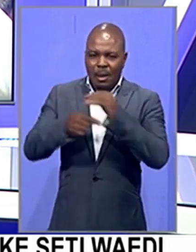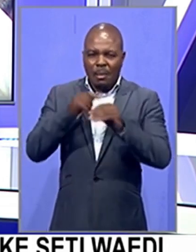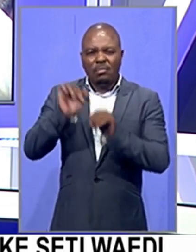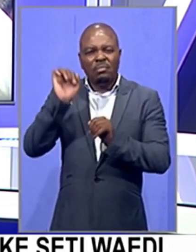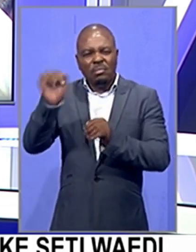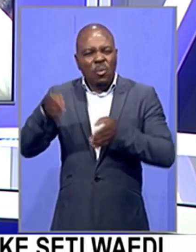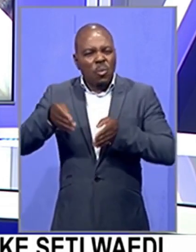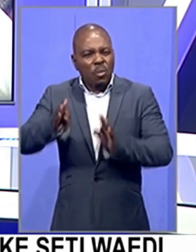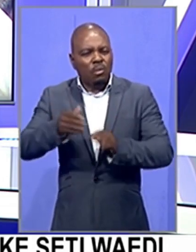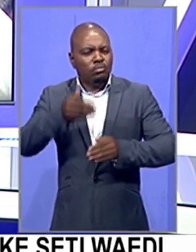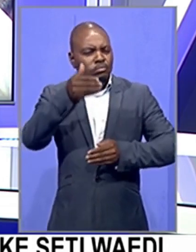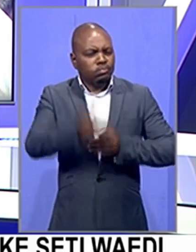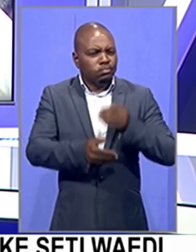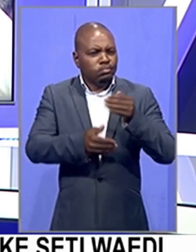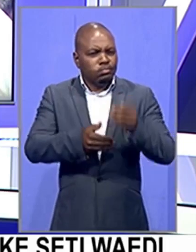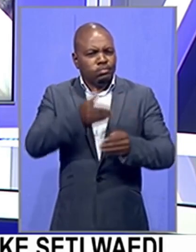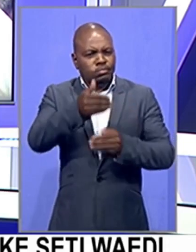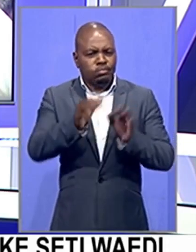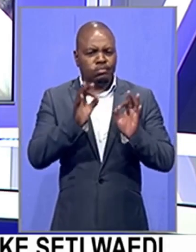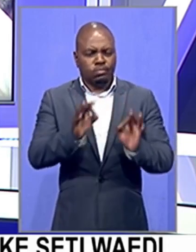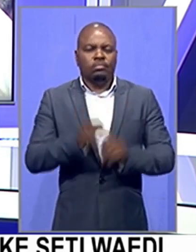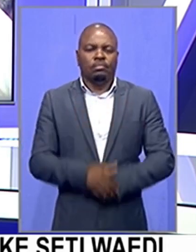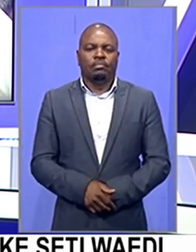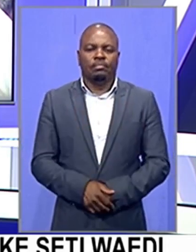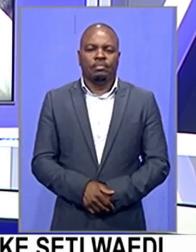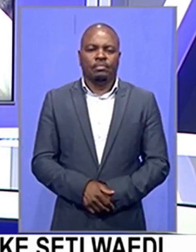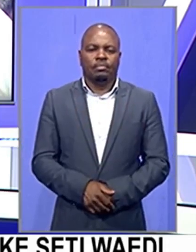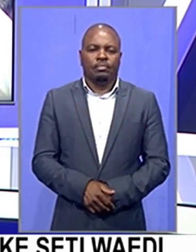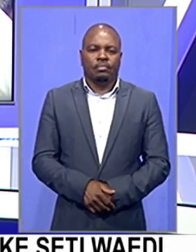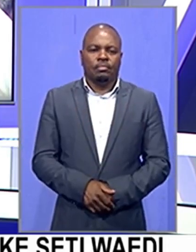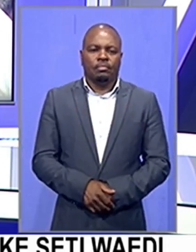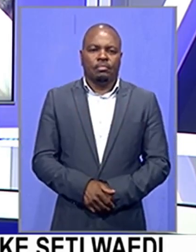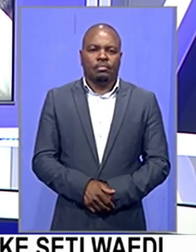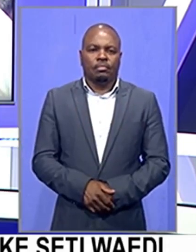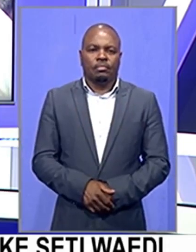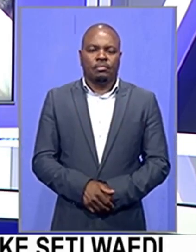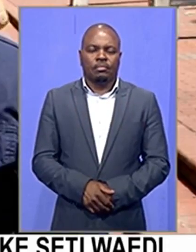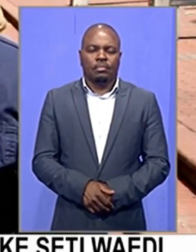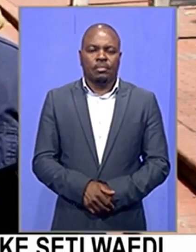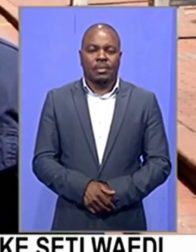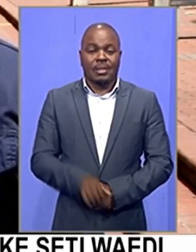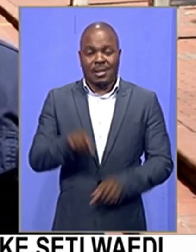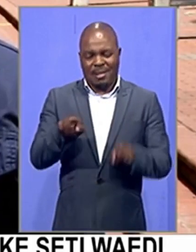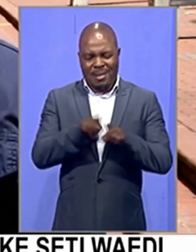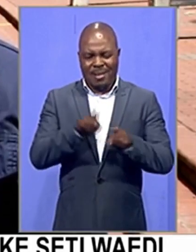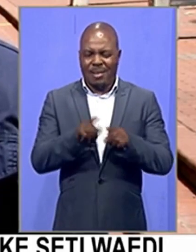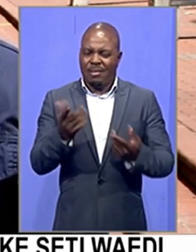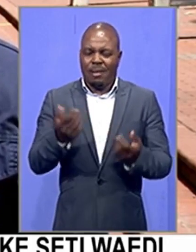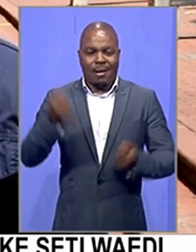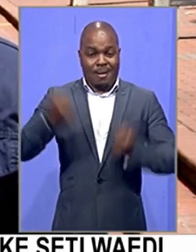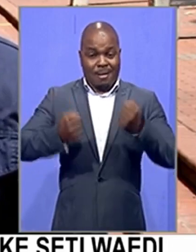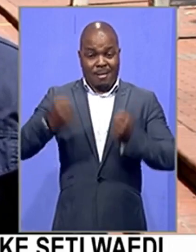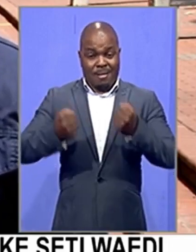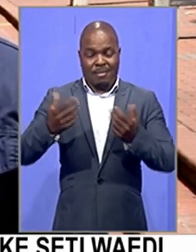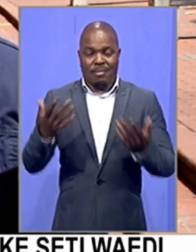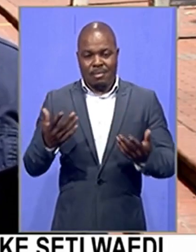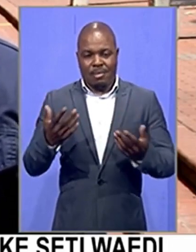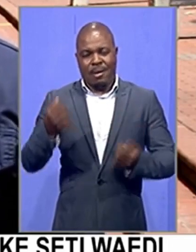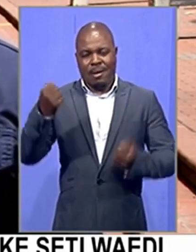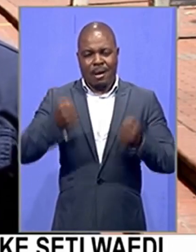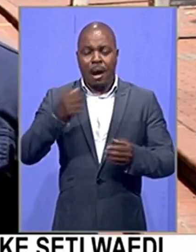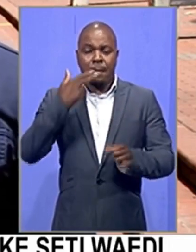bona ya go gata ka moshito o tee ka sehla se. If I can liken it to a car, it's like